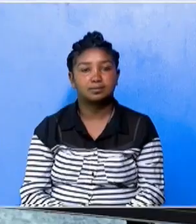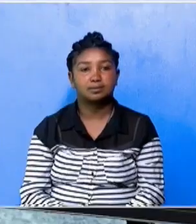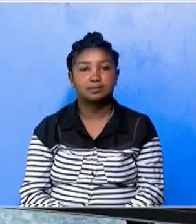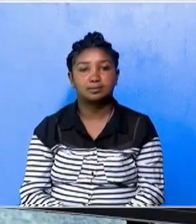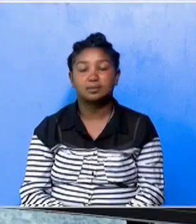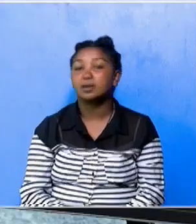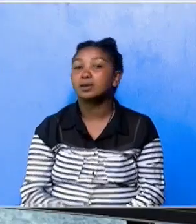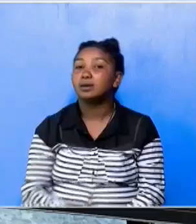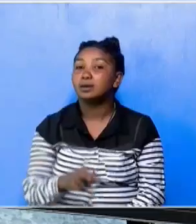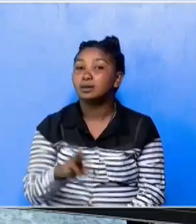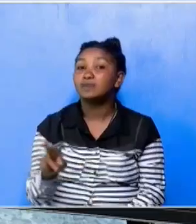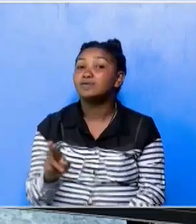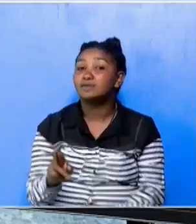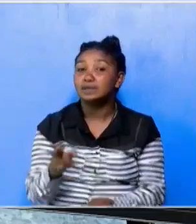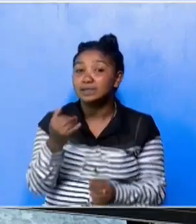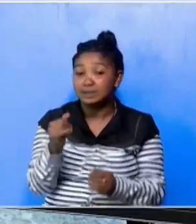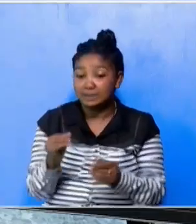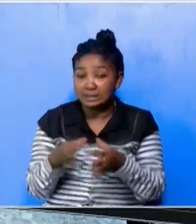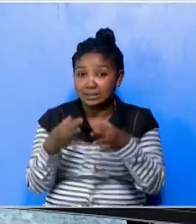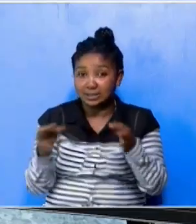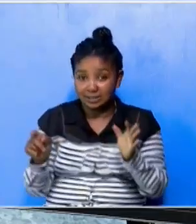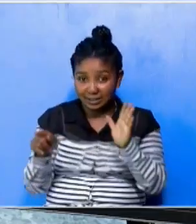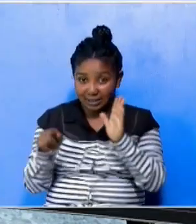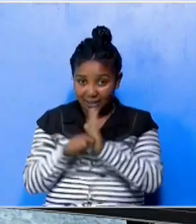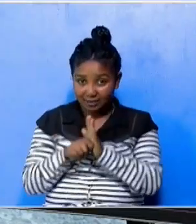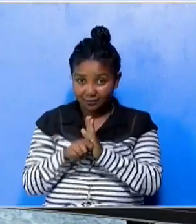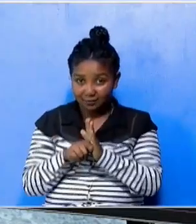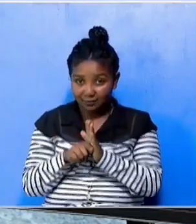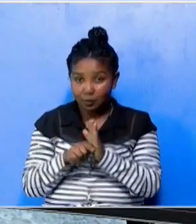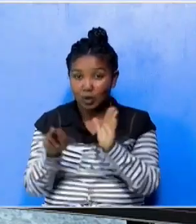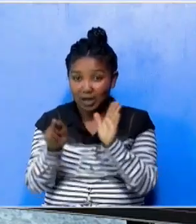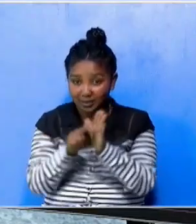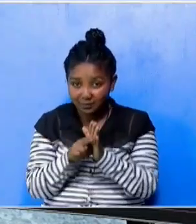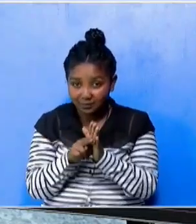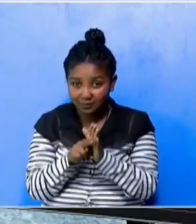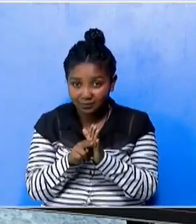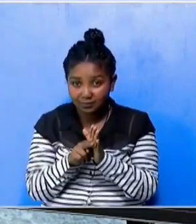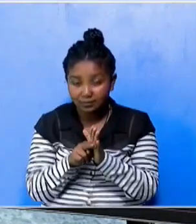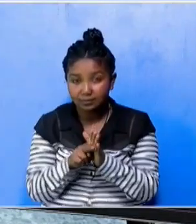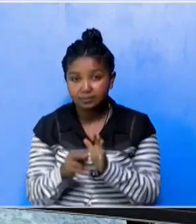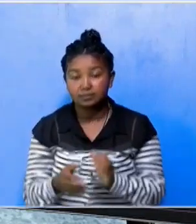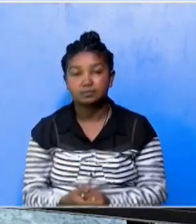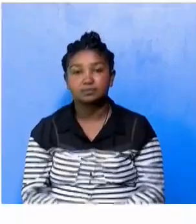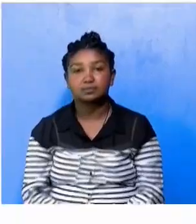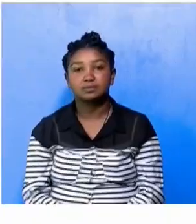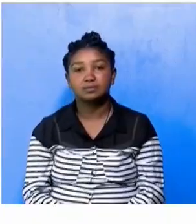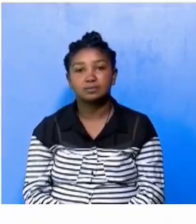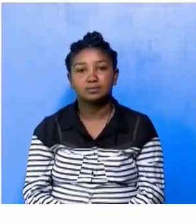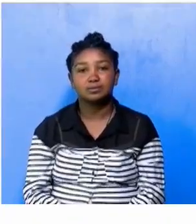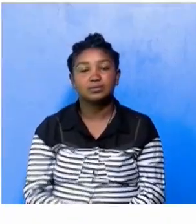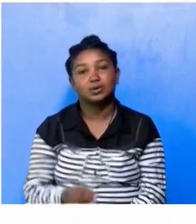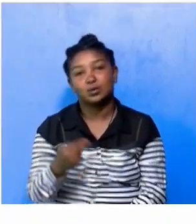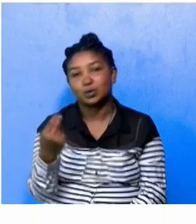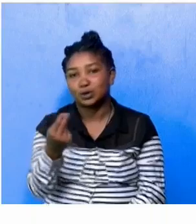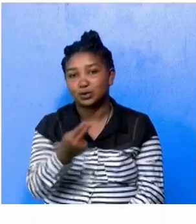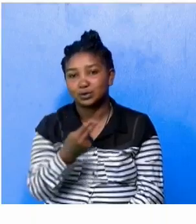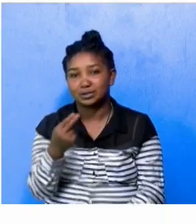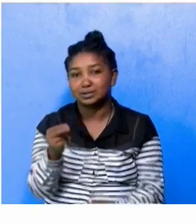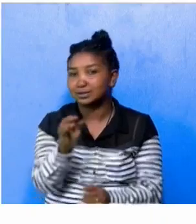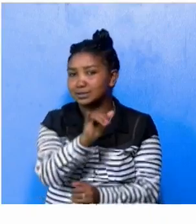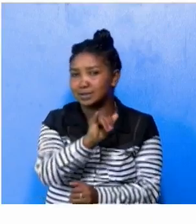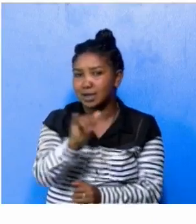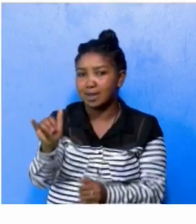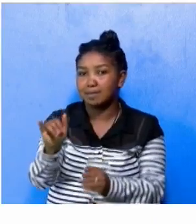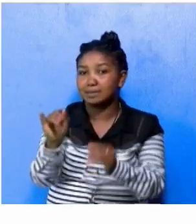What about if the sentence is negative? Yes, we have to use the same